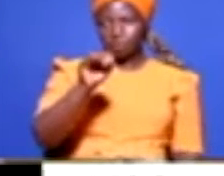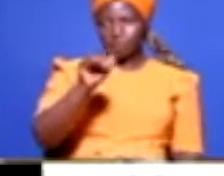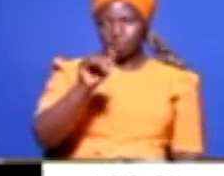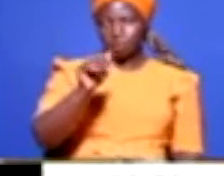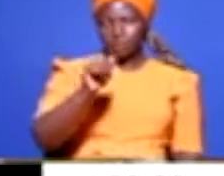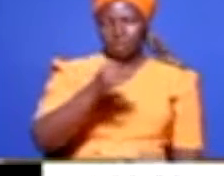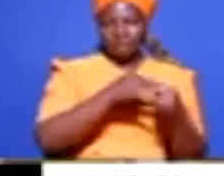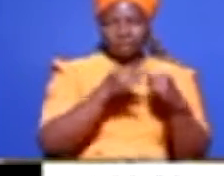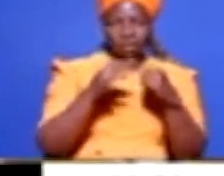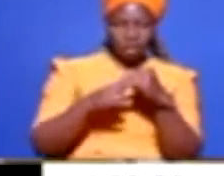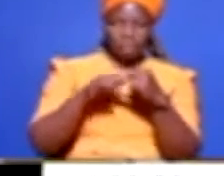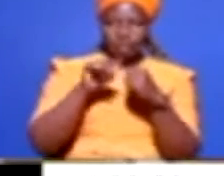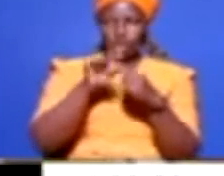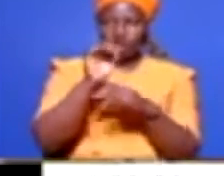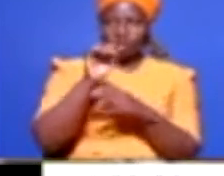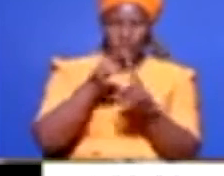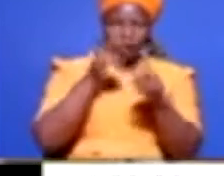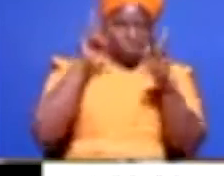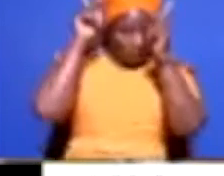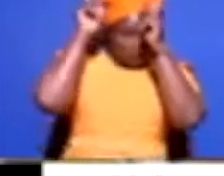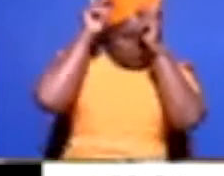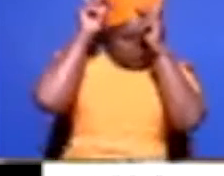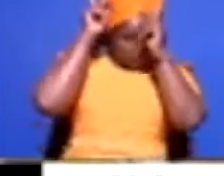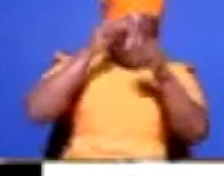87.086, Kakamega High School.